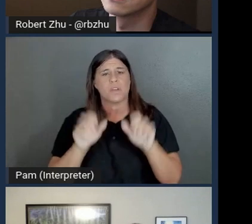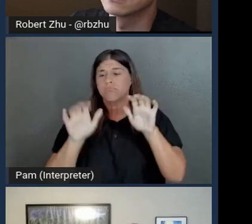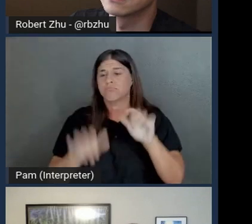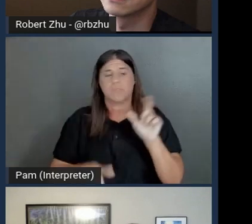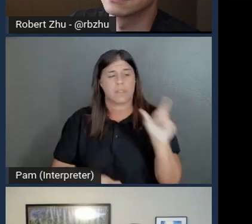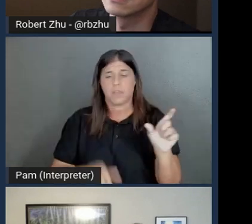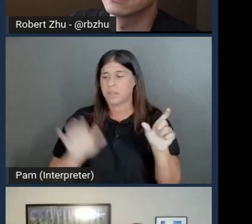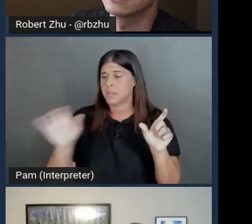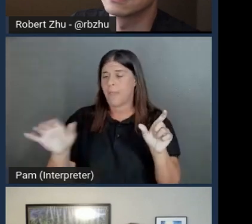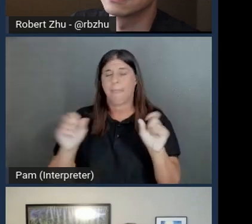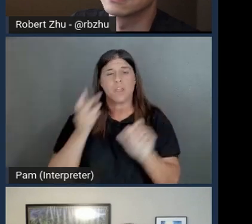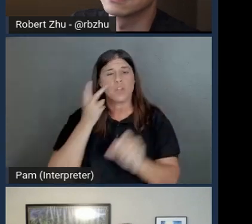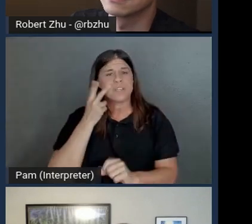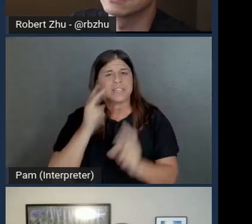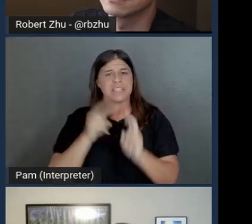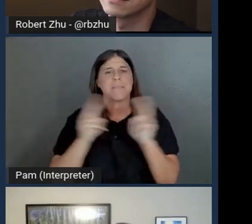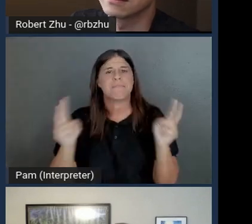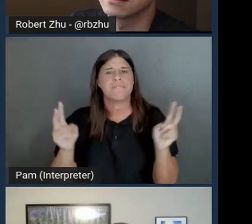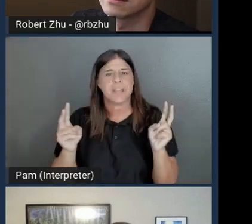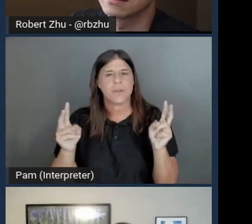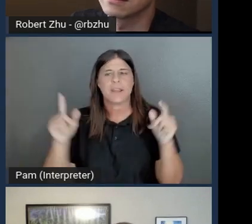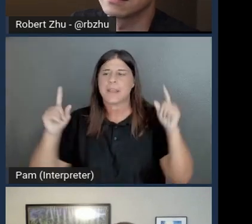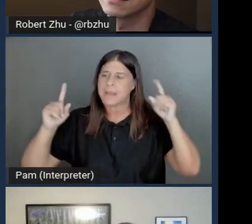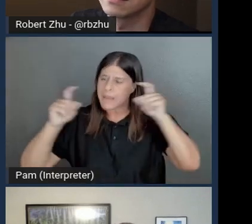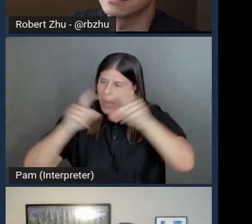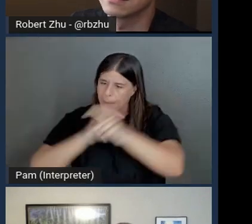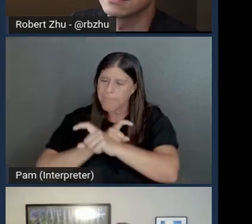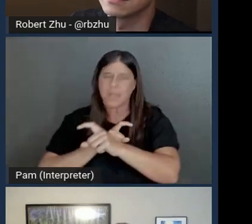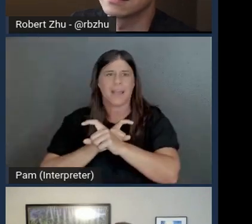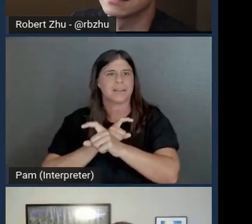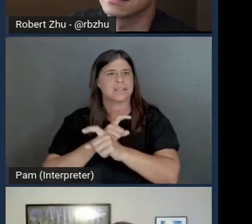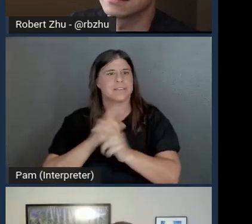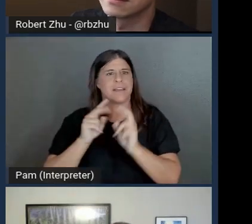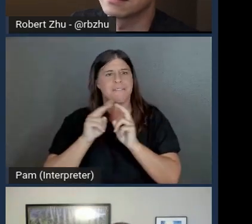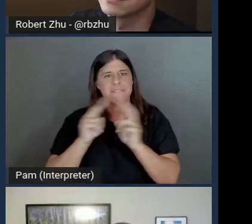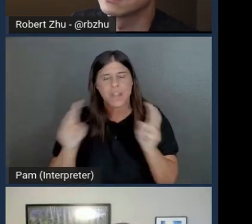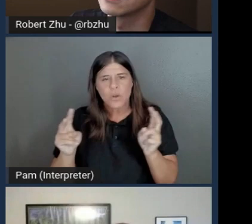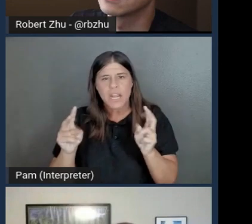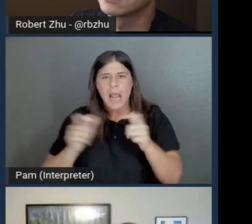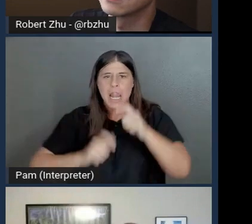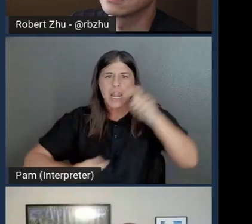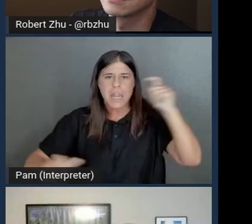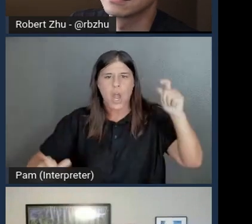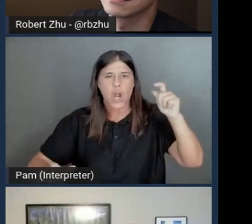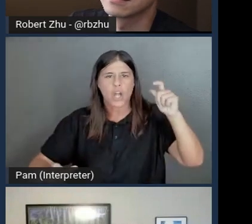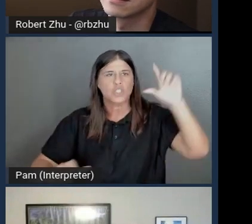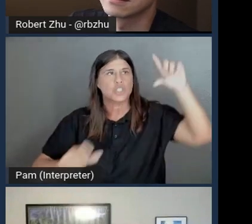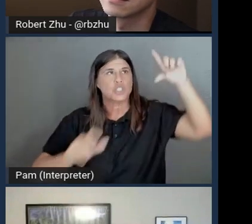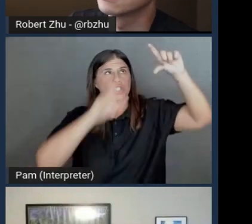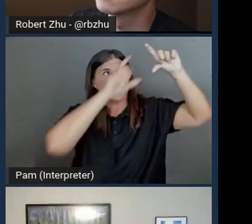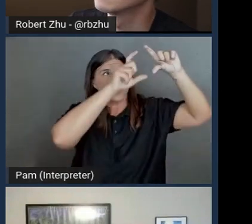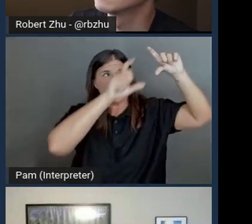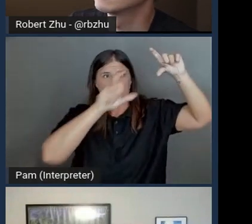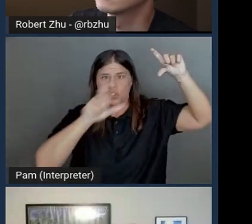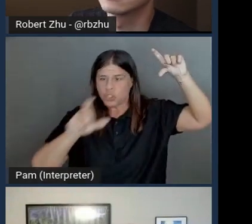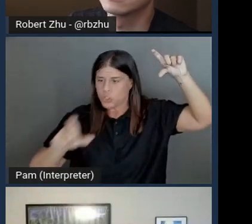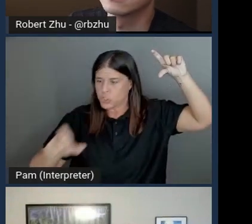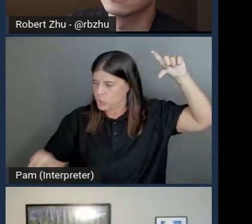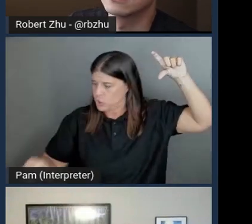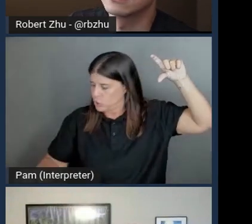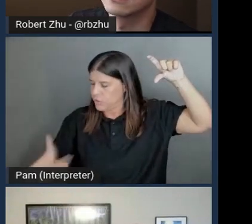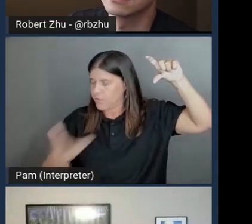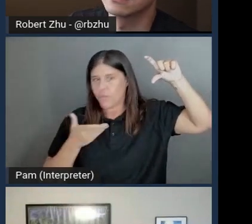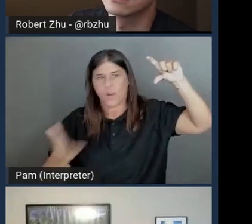see that you can get some very complex and very large networks of connections between things that you aren't